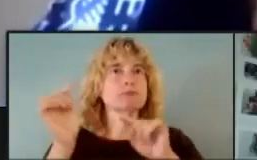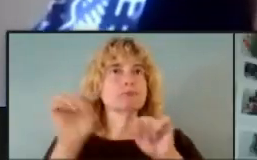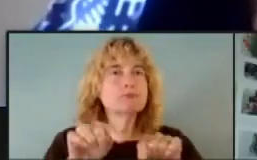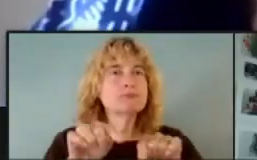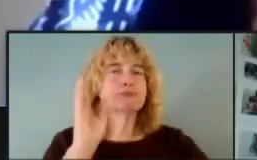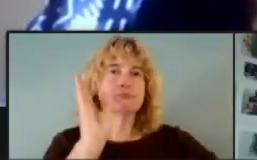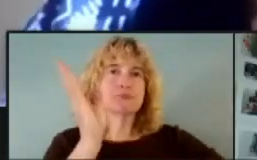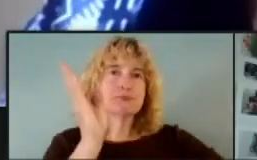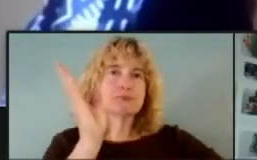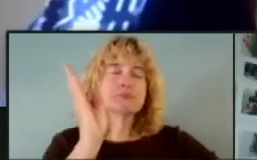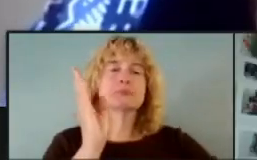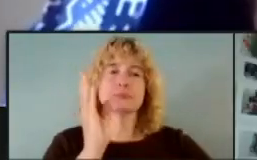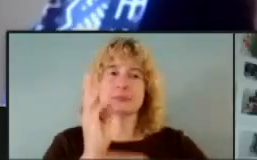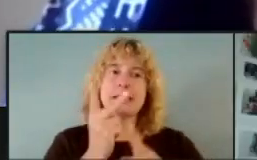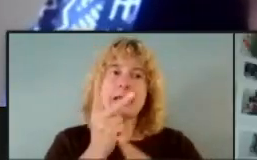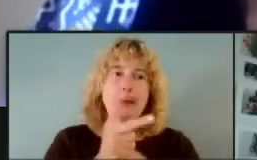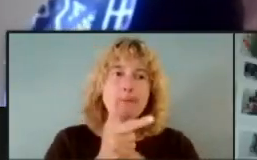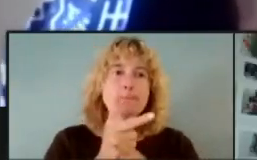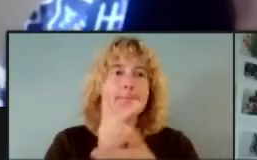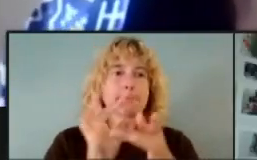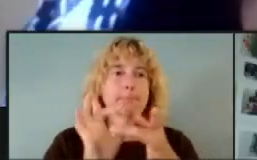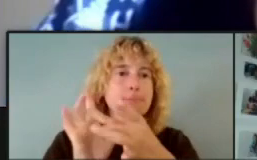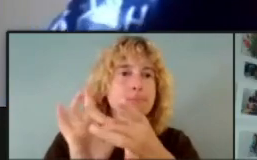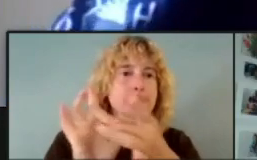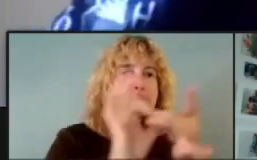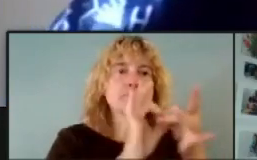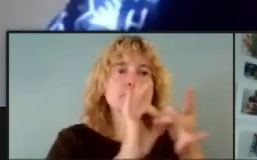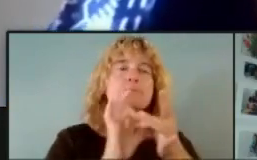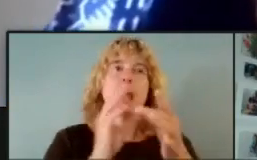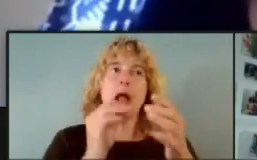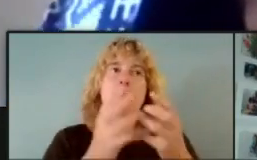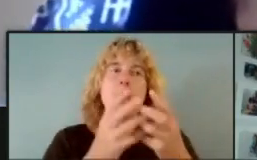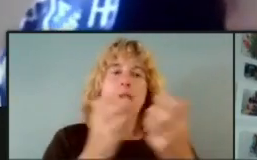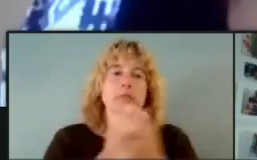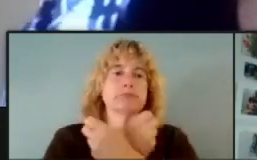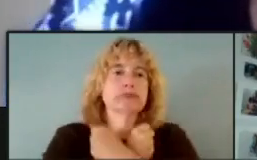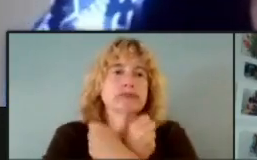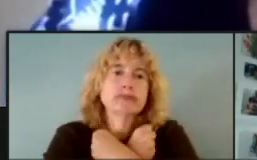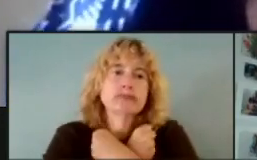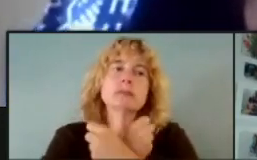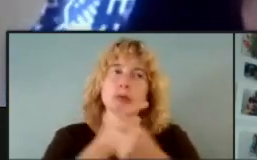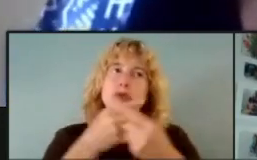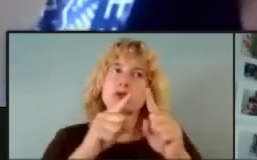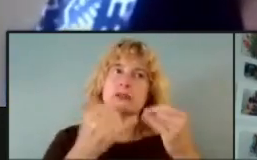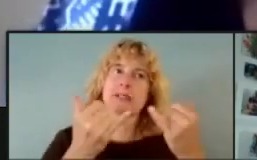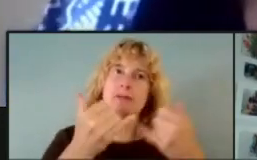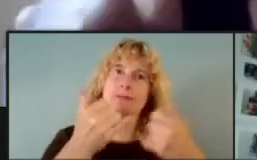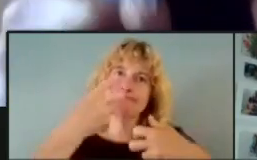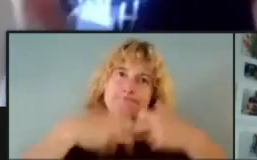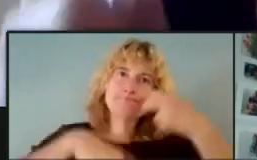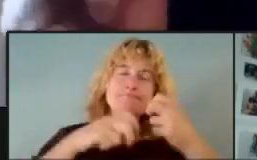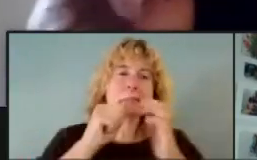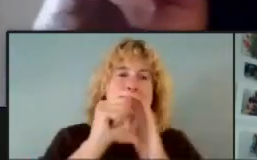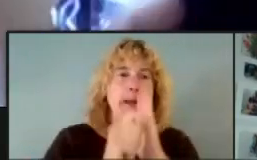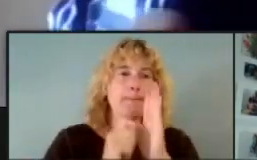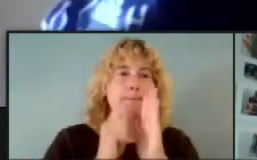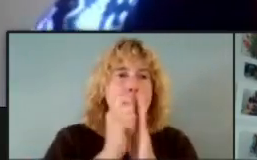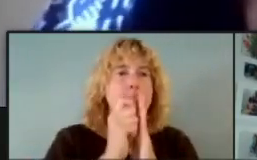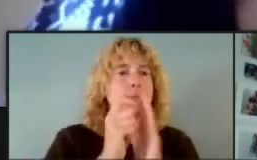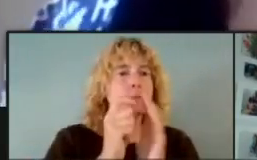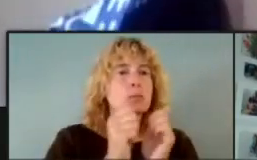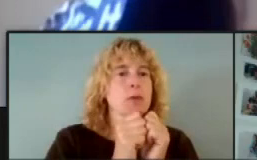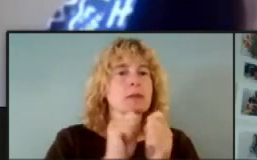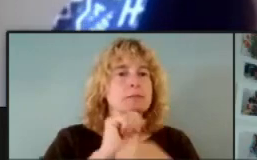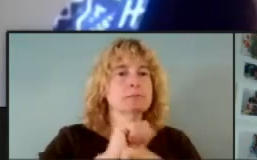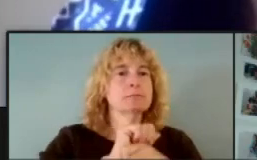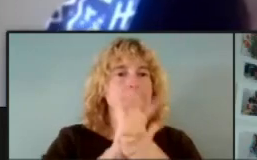COVID. And with me always is our co-moderator, Christine, keeping us connected and sharing the power and the love.